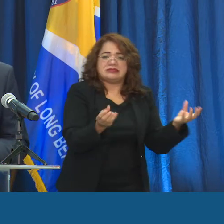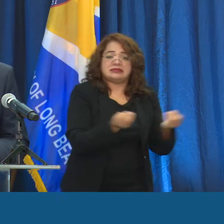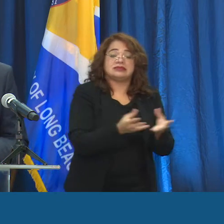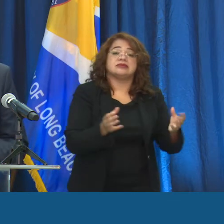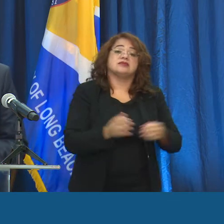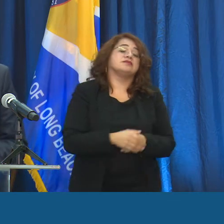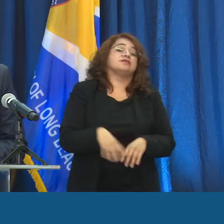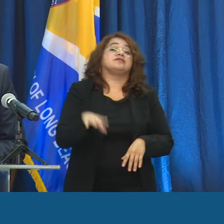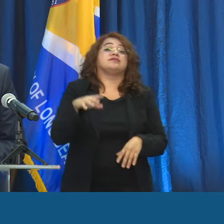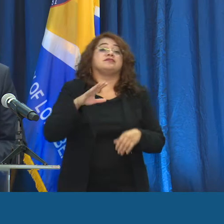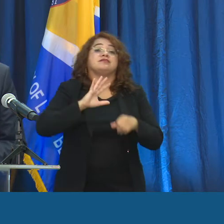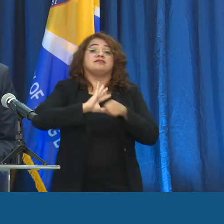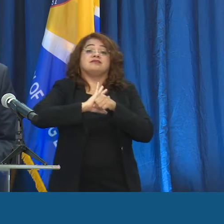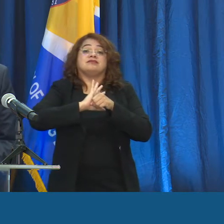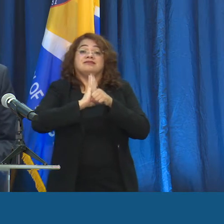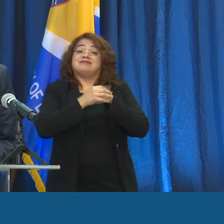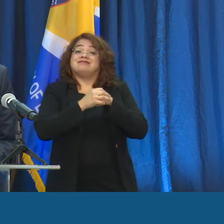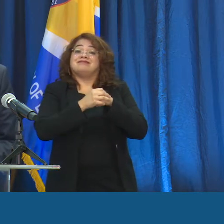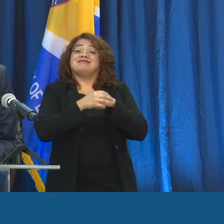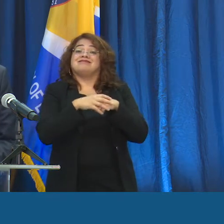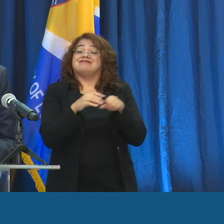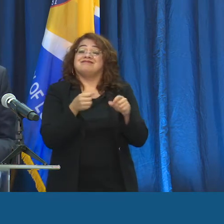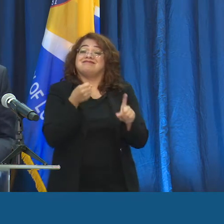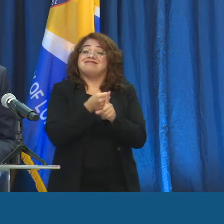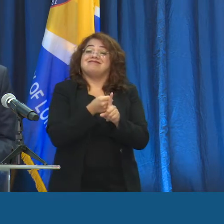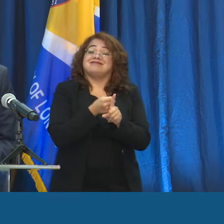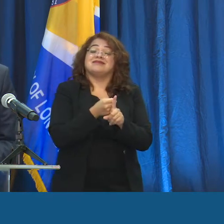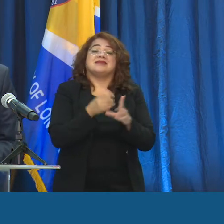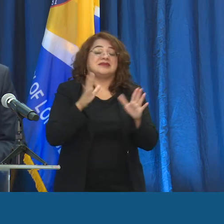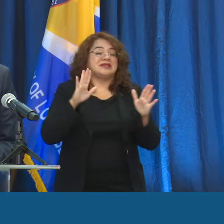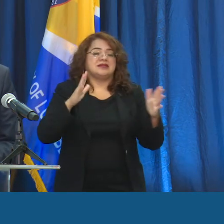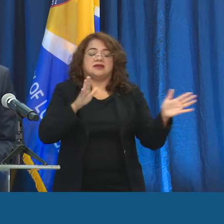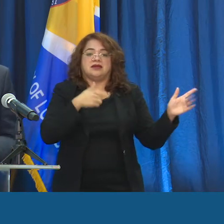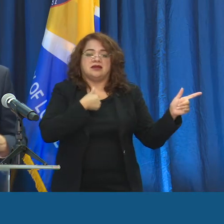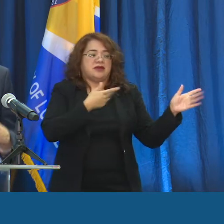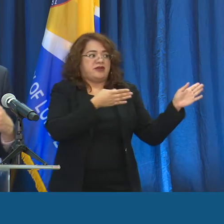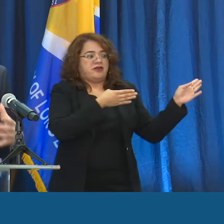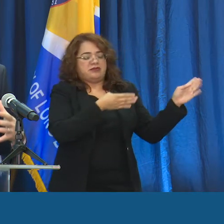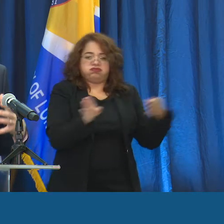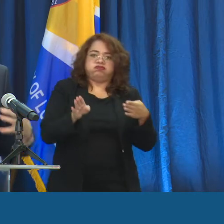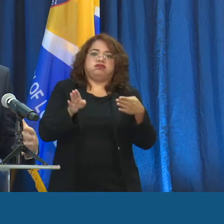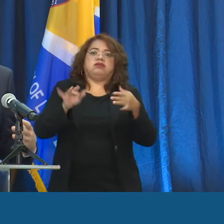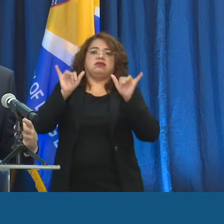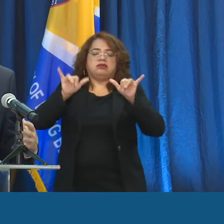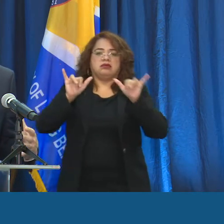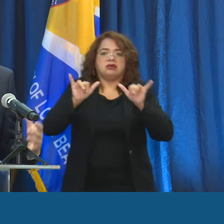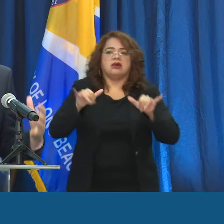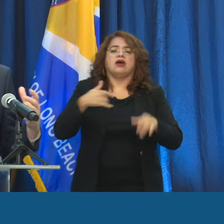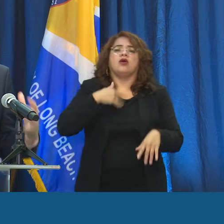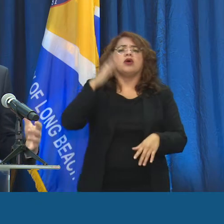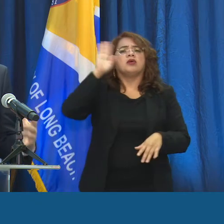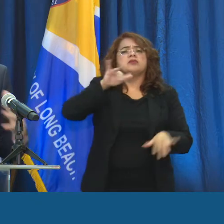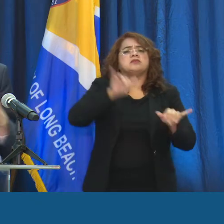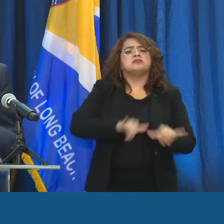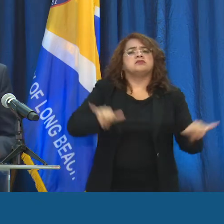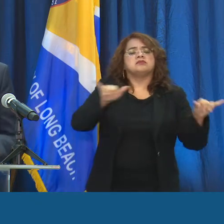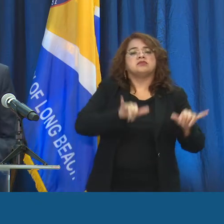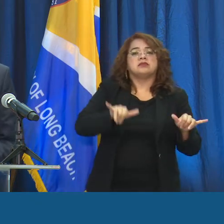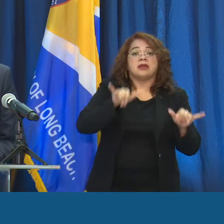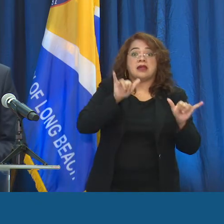And so the pandemic has significantly changed our operations and our focus. We've had to pivot from what we have normally done and